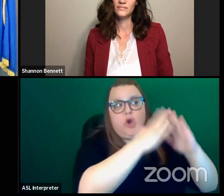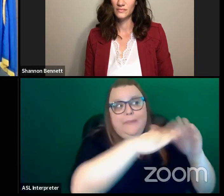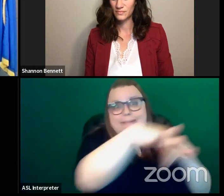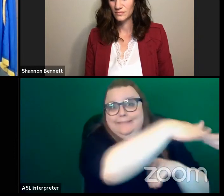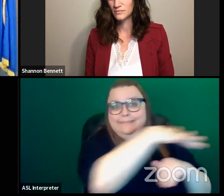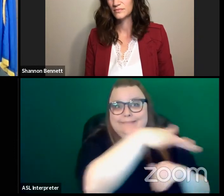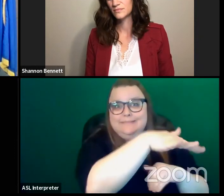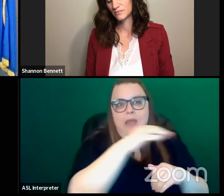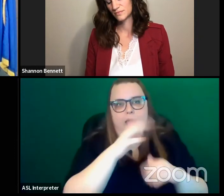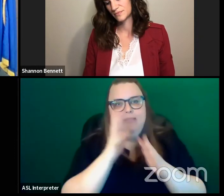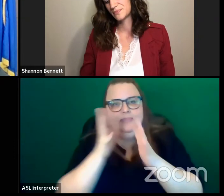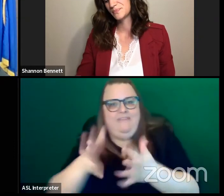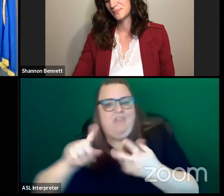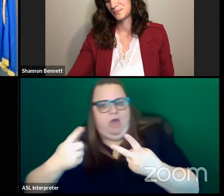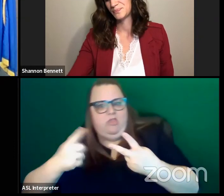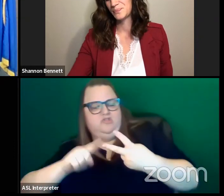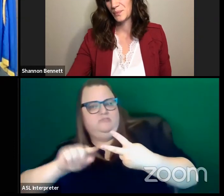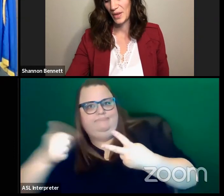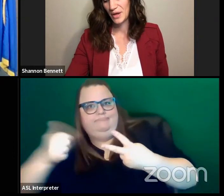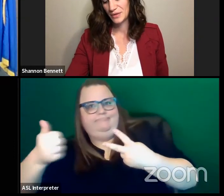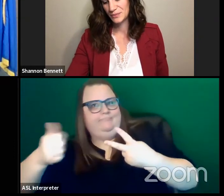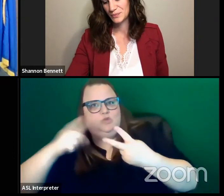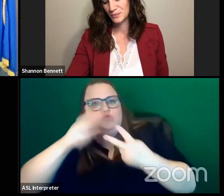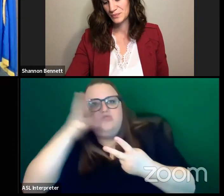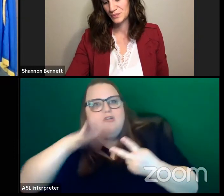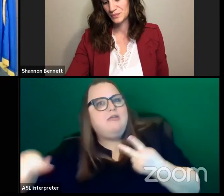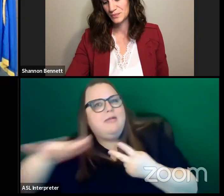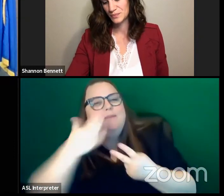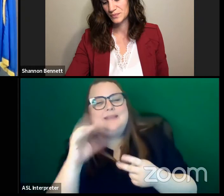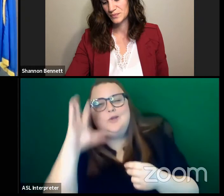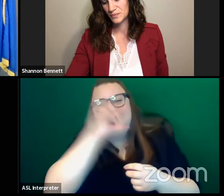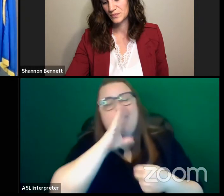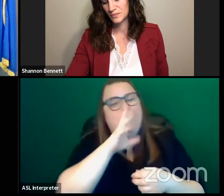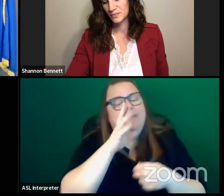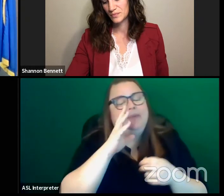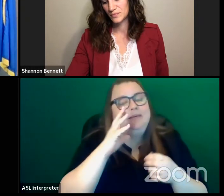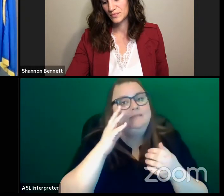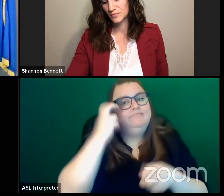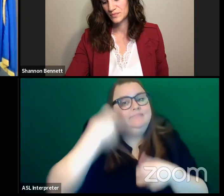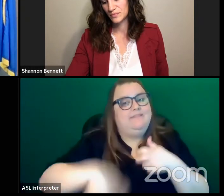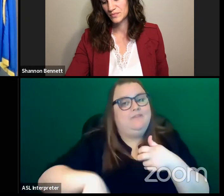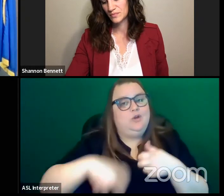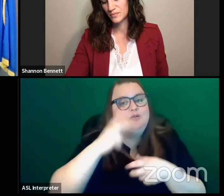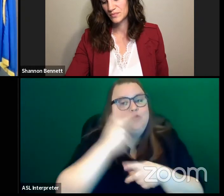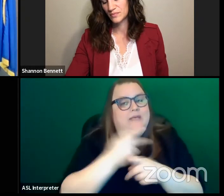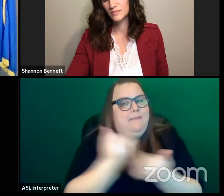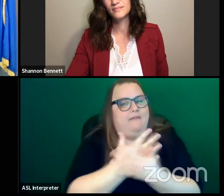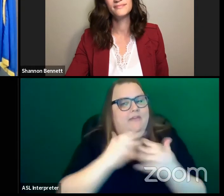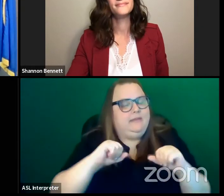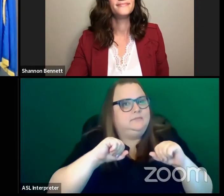I'm going to assume it would be very hard to keep the stuff stored in a rural area.